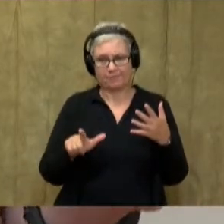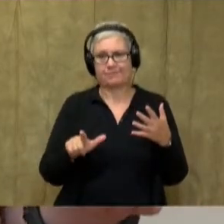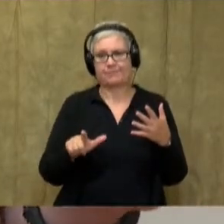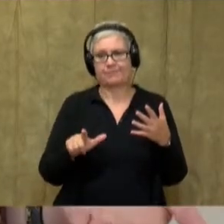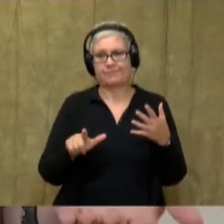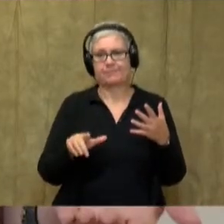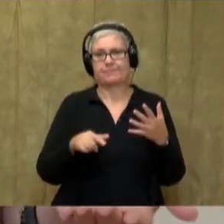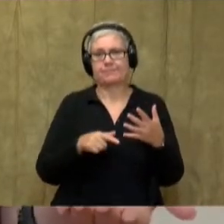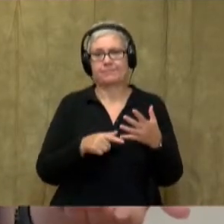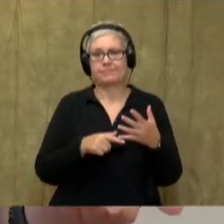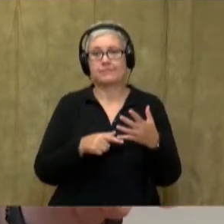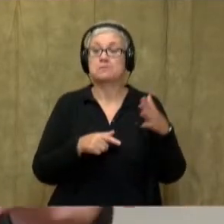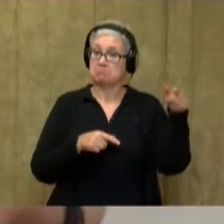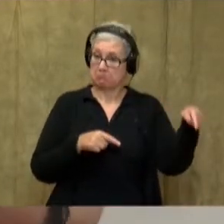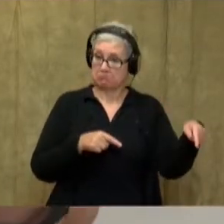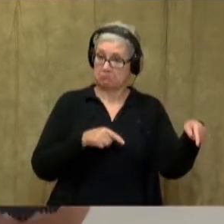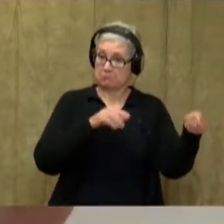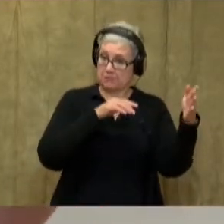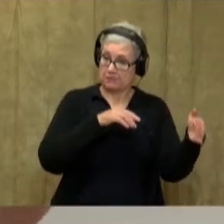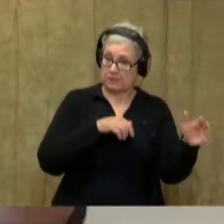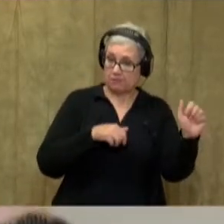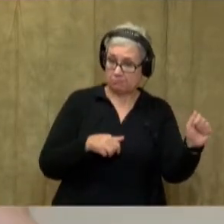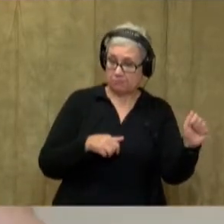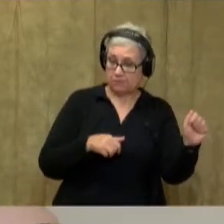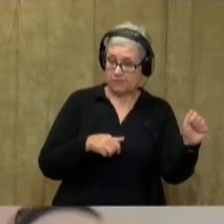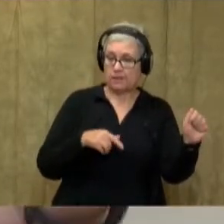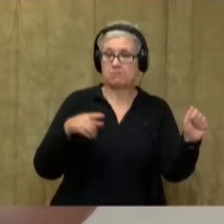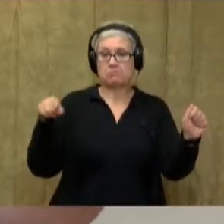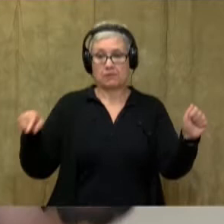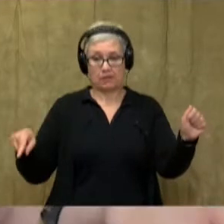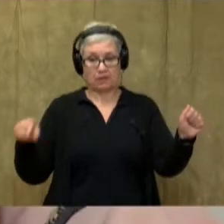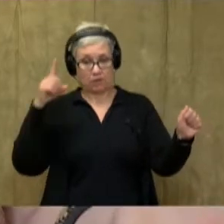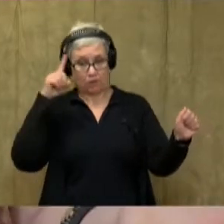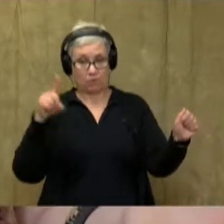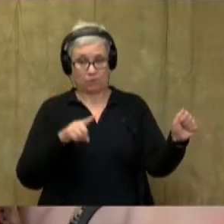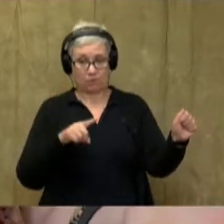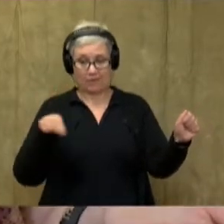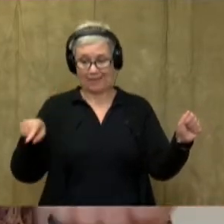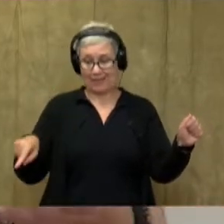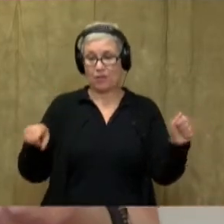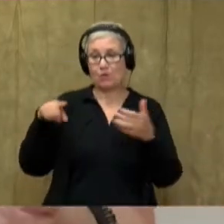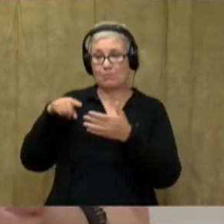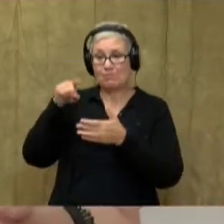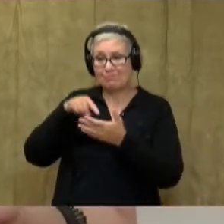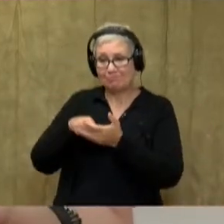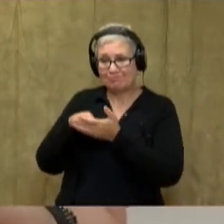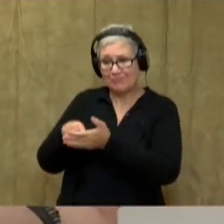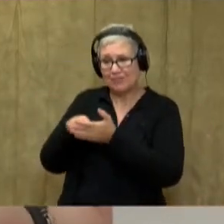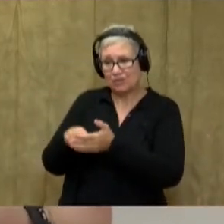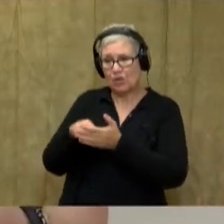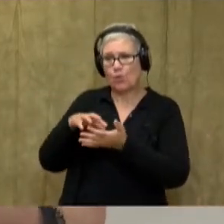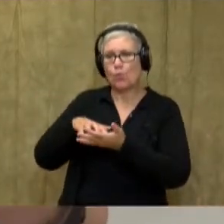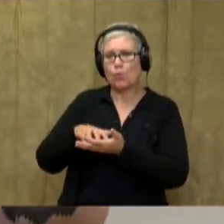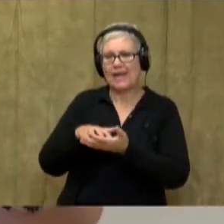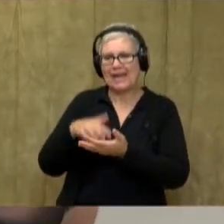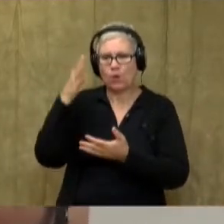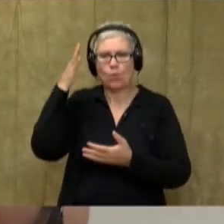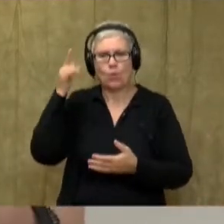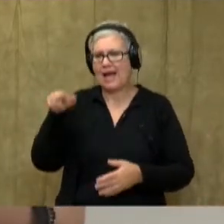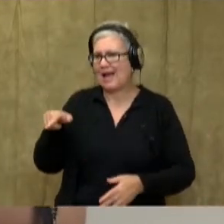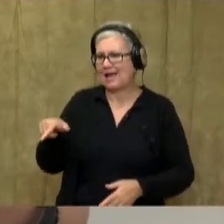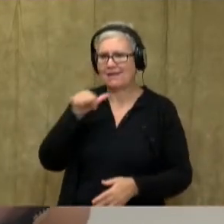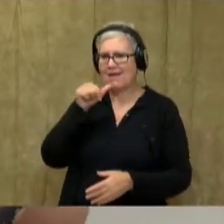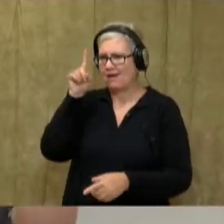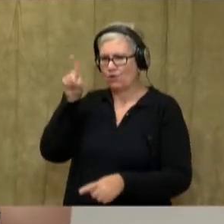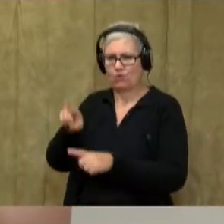you agree with side A, you have to show the weakness in side B. You have to have this rebuttal in order